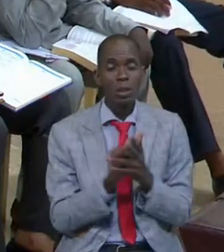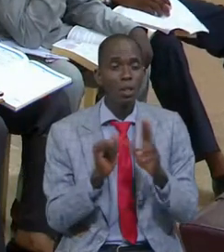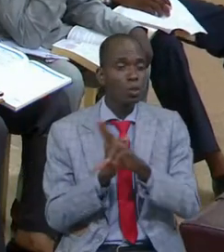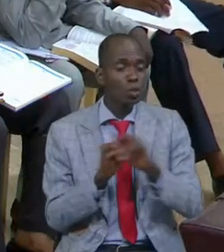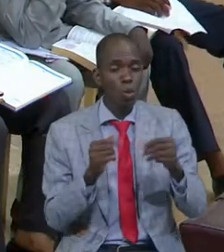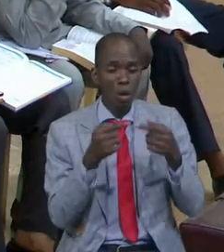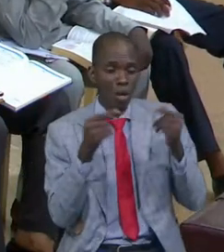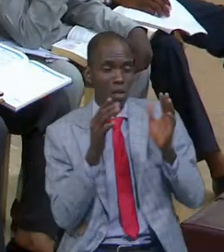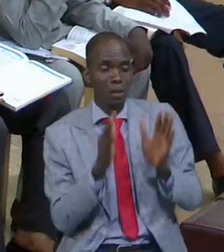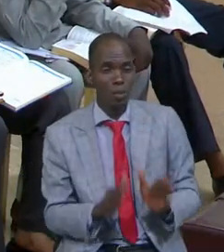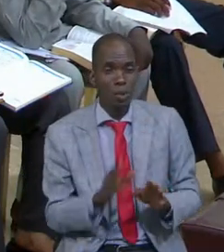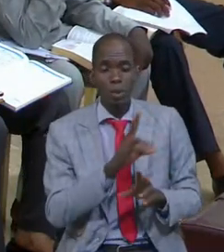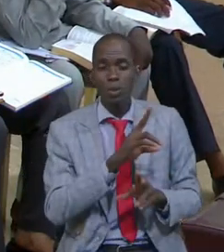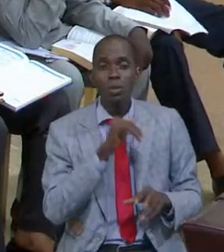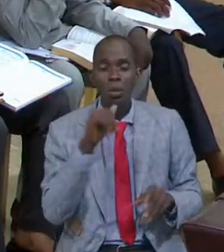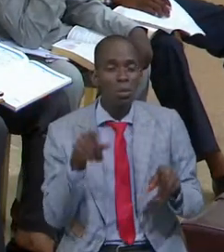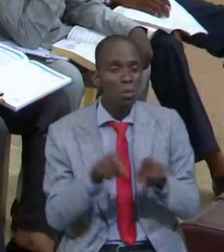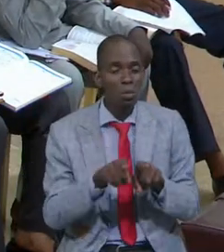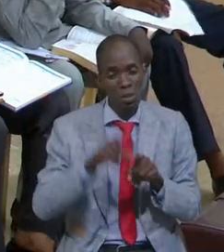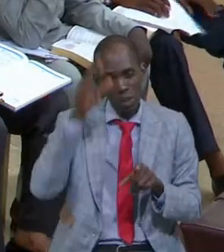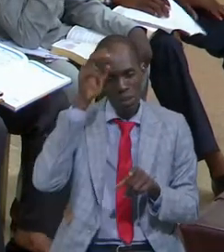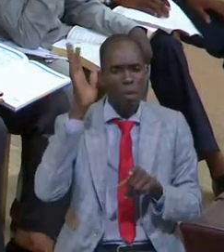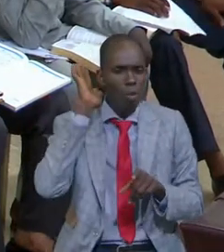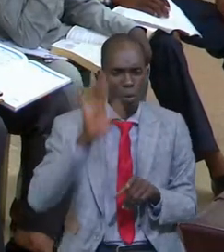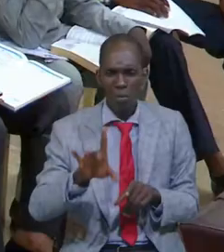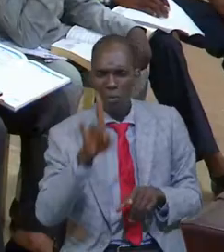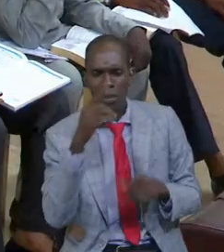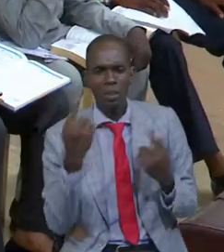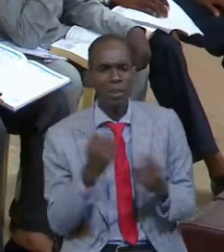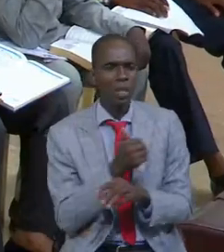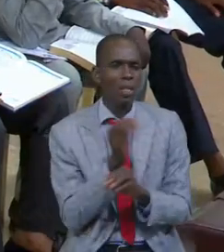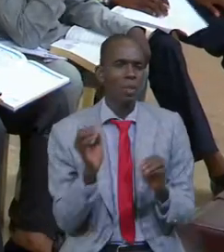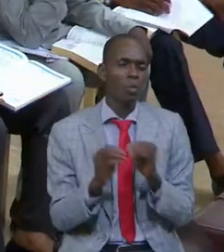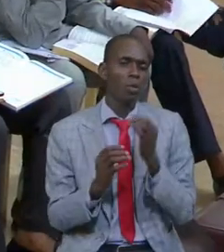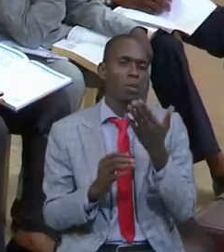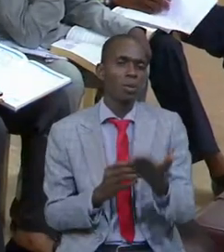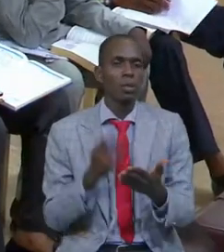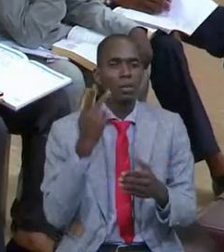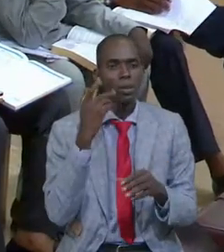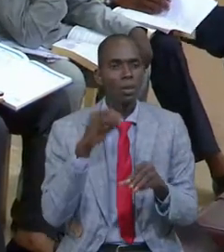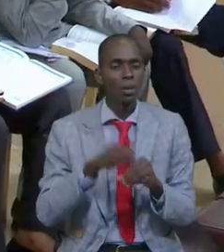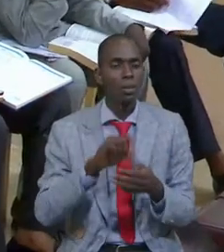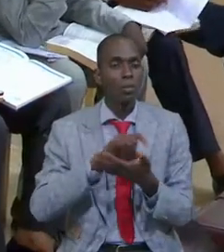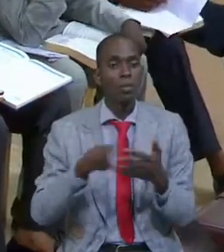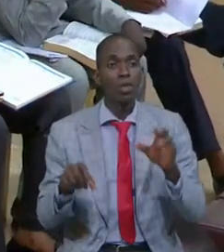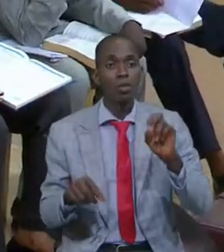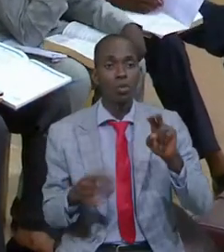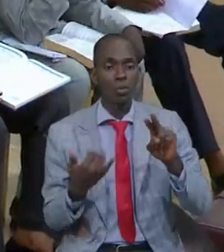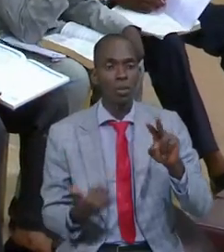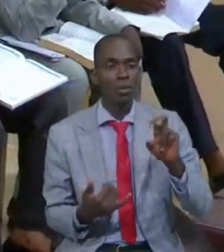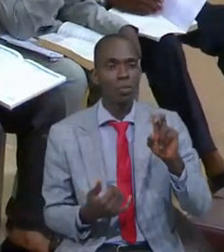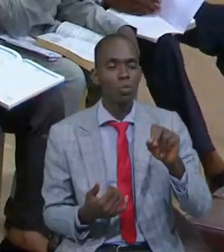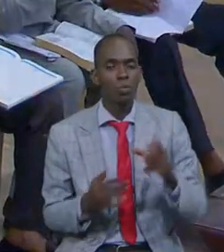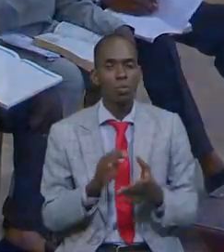enemy, not even Satan can see those sins anymore. Look at verse 12. In verse 12,